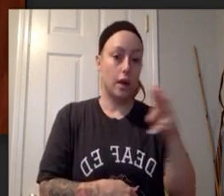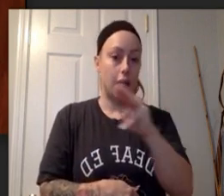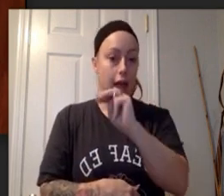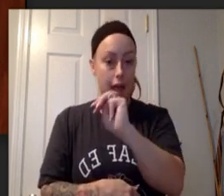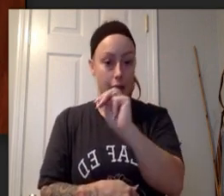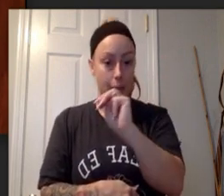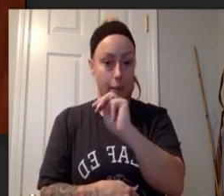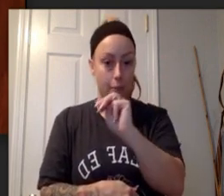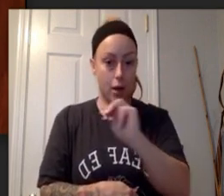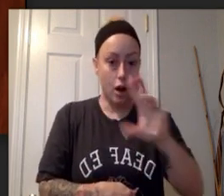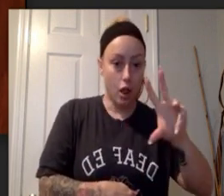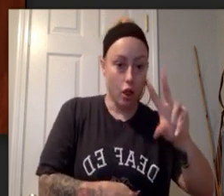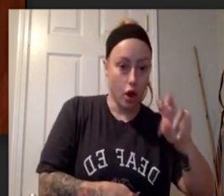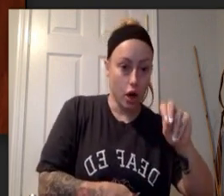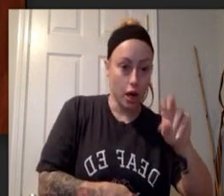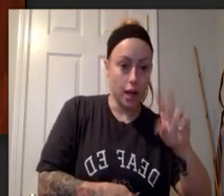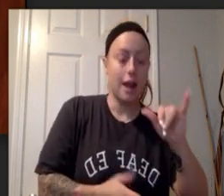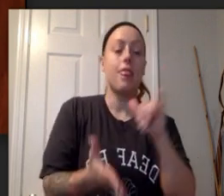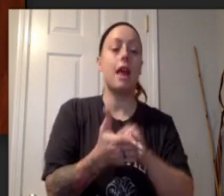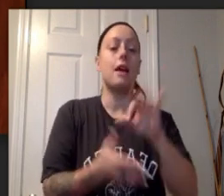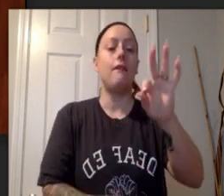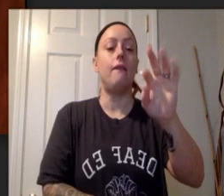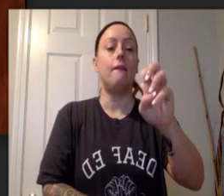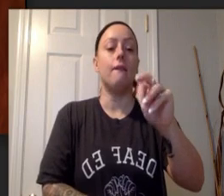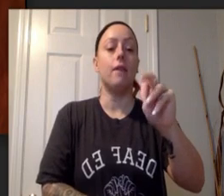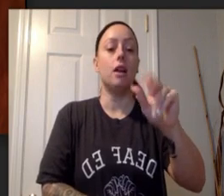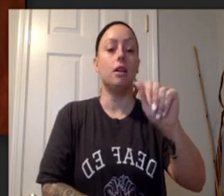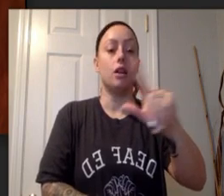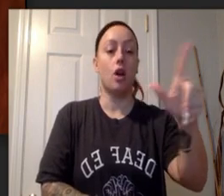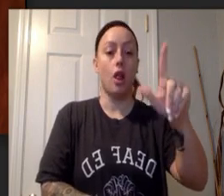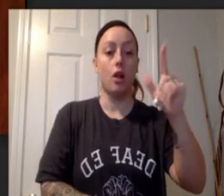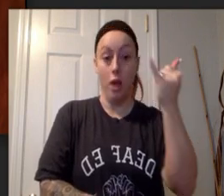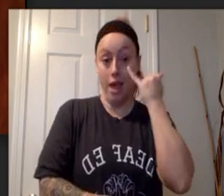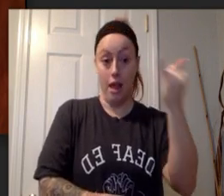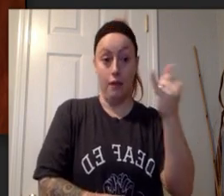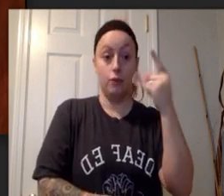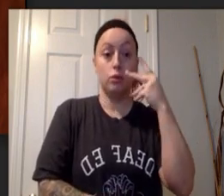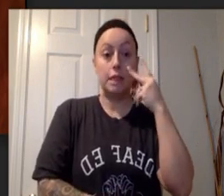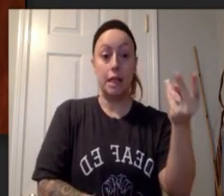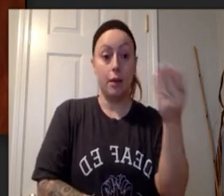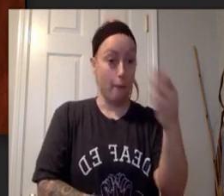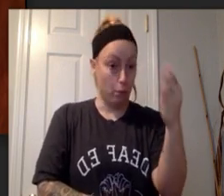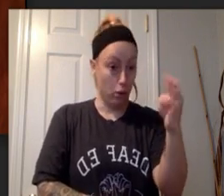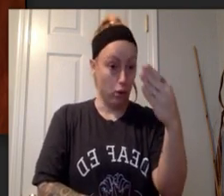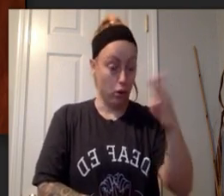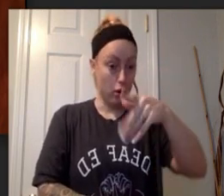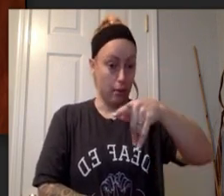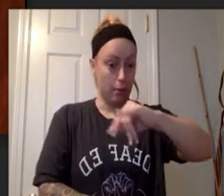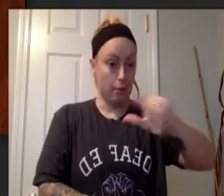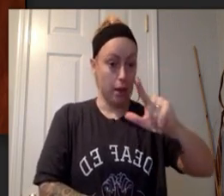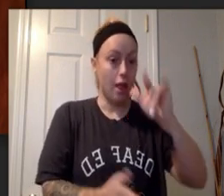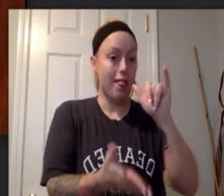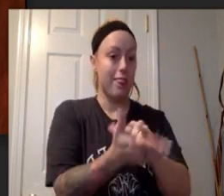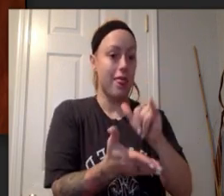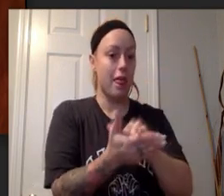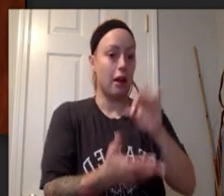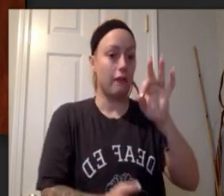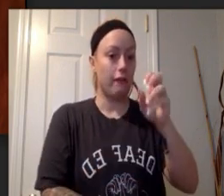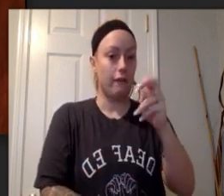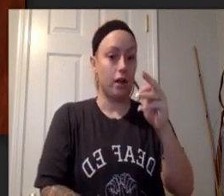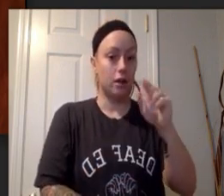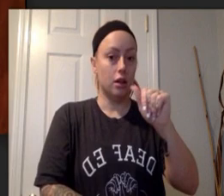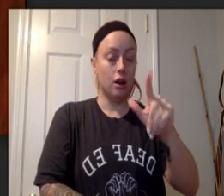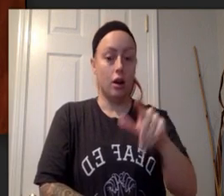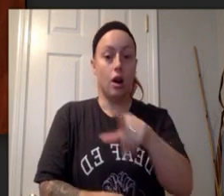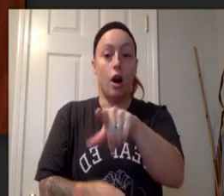100%, 99%, excuse me, my mathematic mind. And we've also seen white pills with blue speckles on